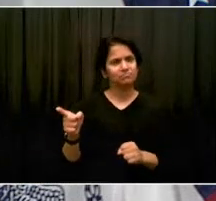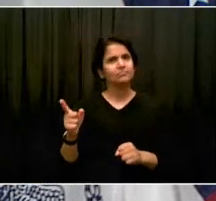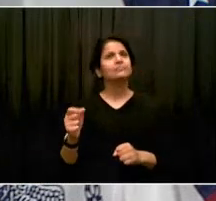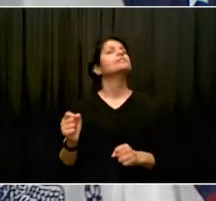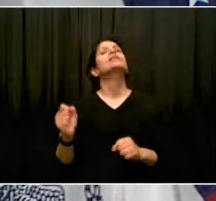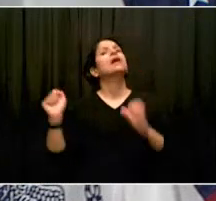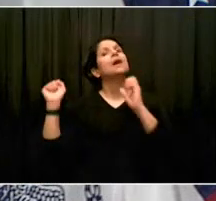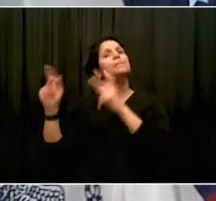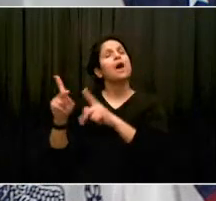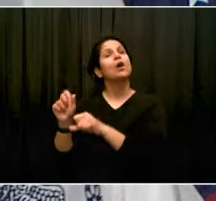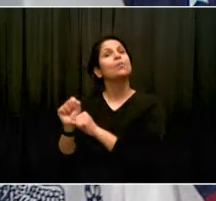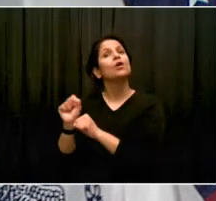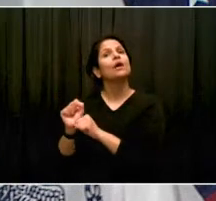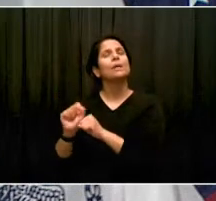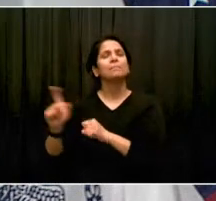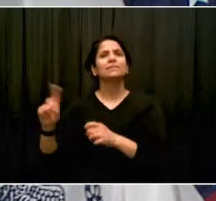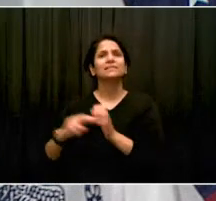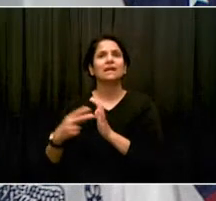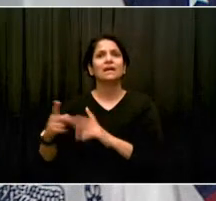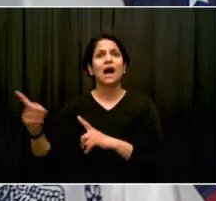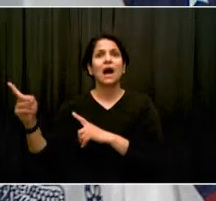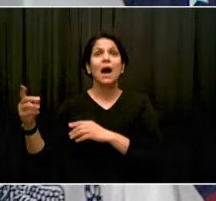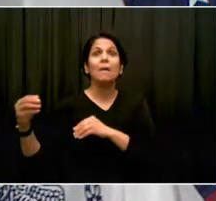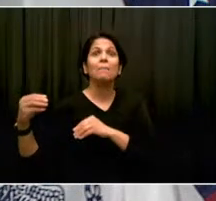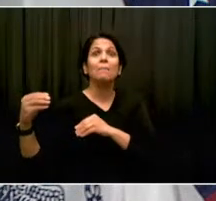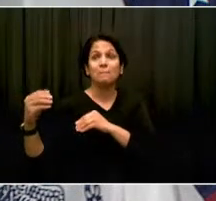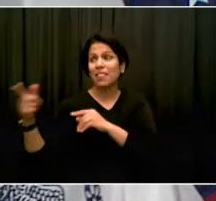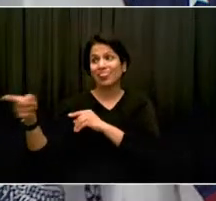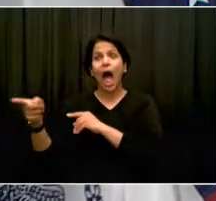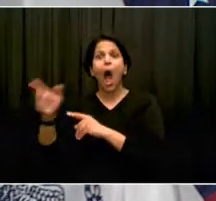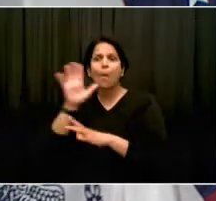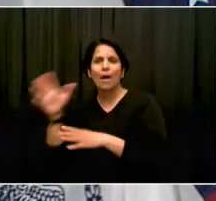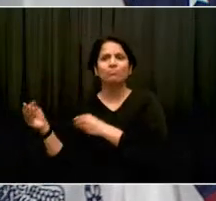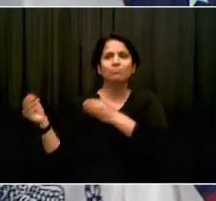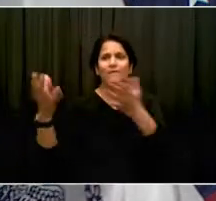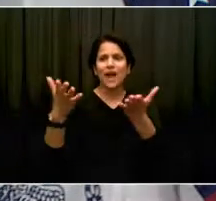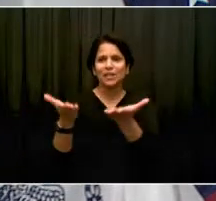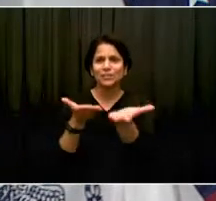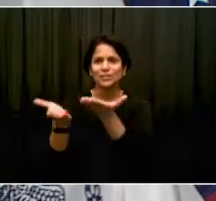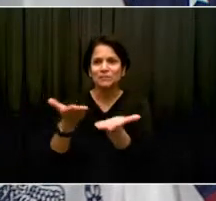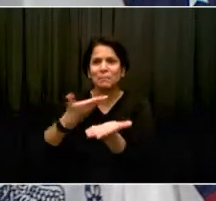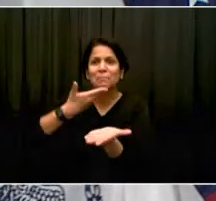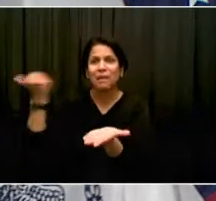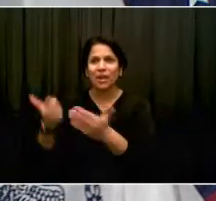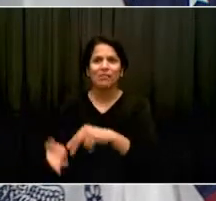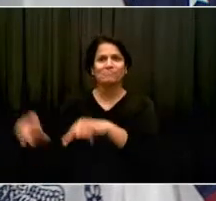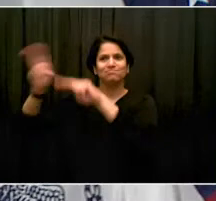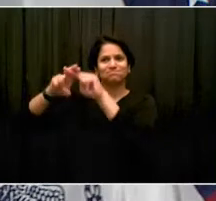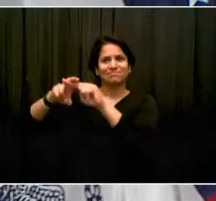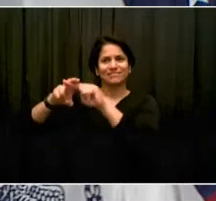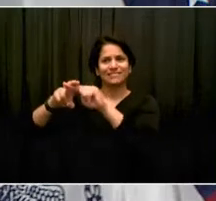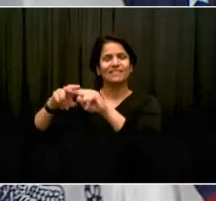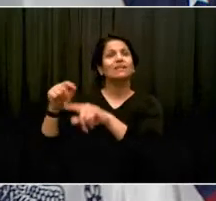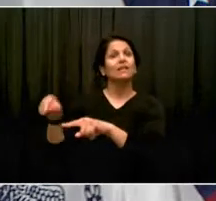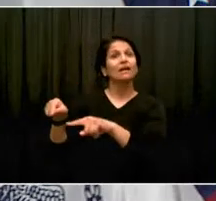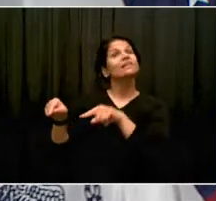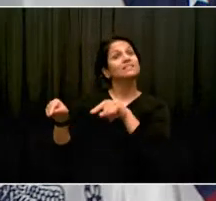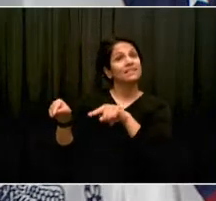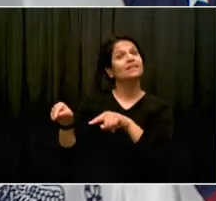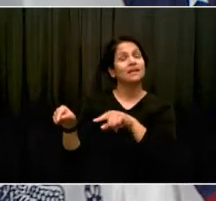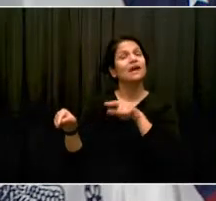start sprinting now as part of this recovery. We need to bring New York City back strong for everyone, and